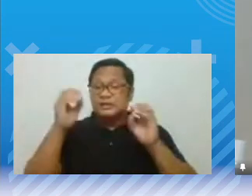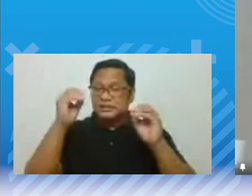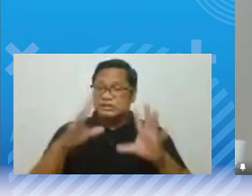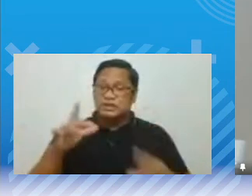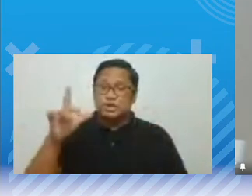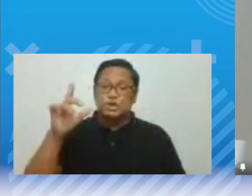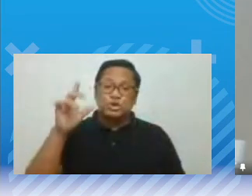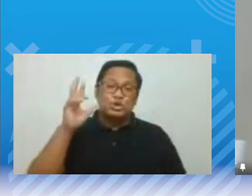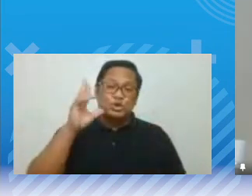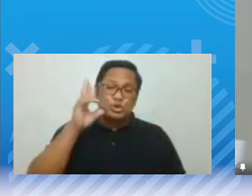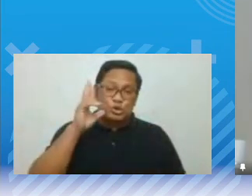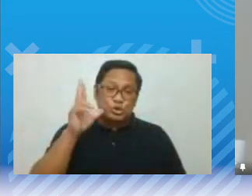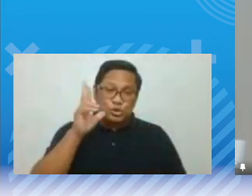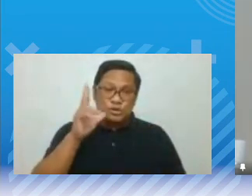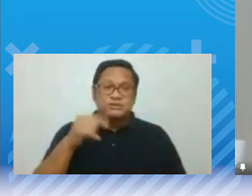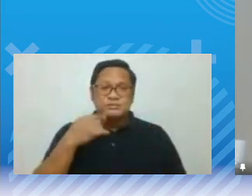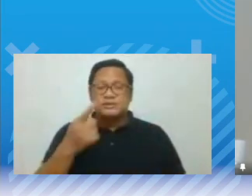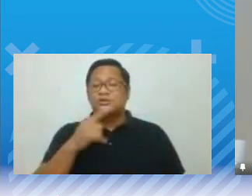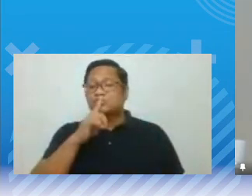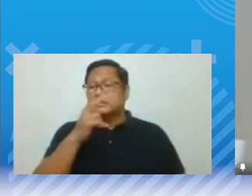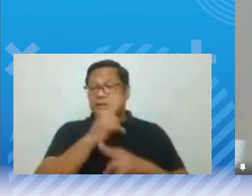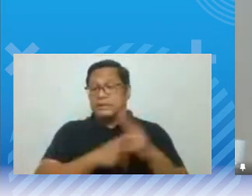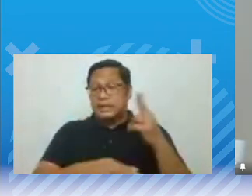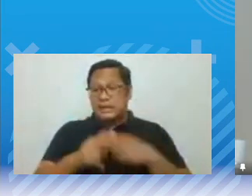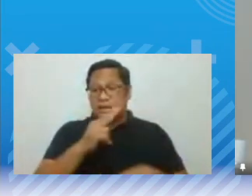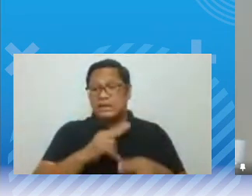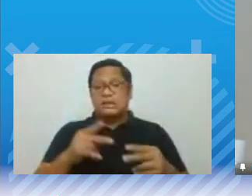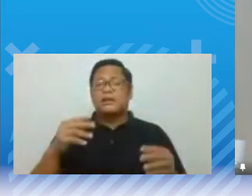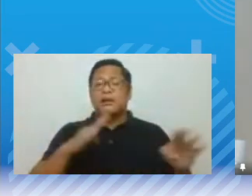natin na yung hand natin, yung